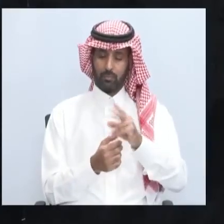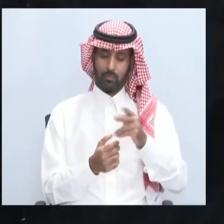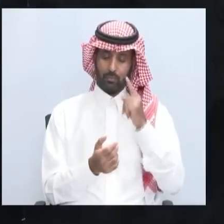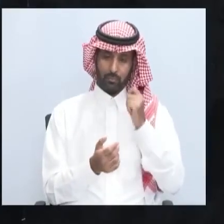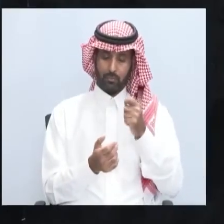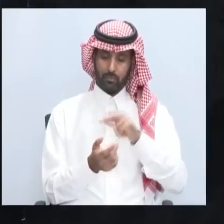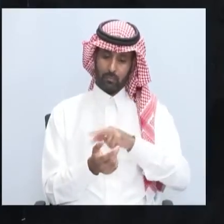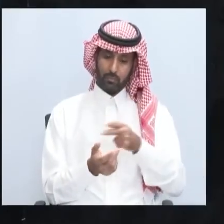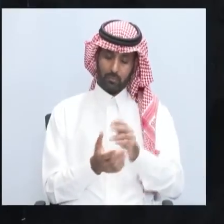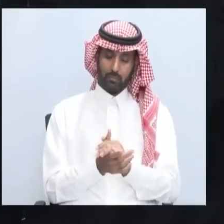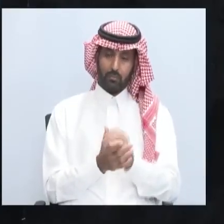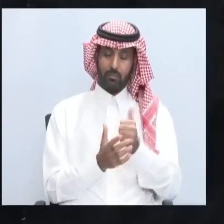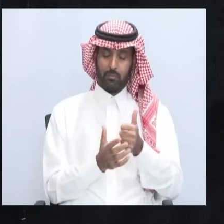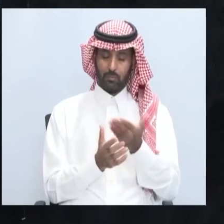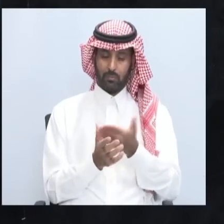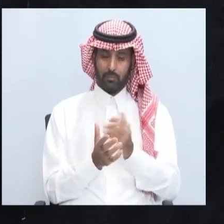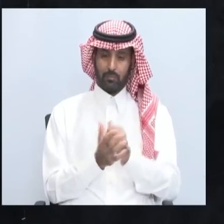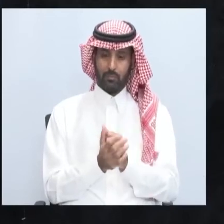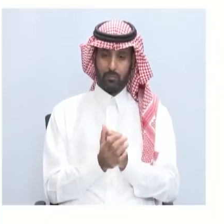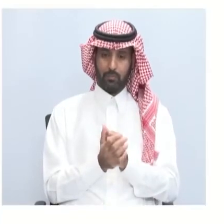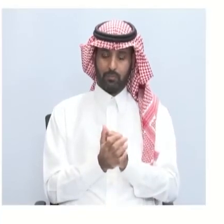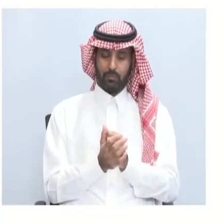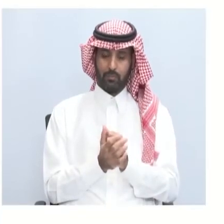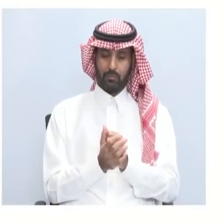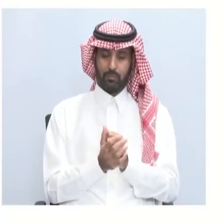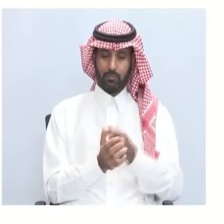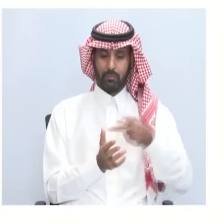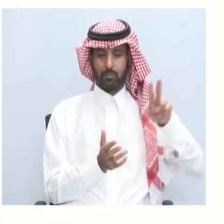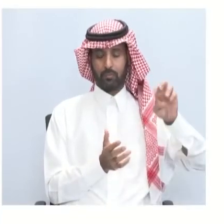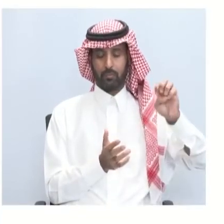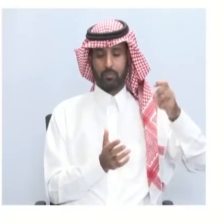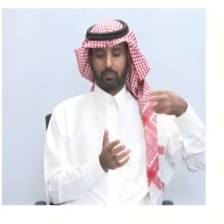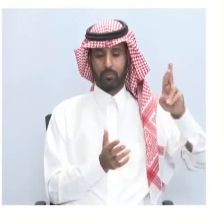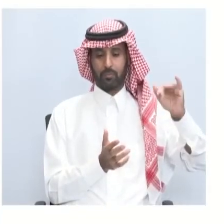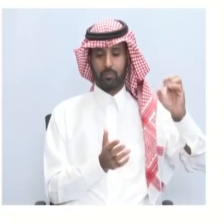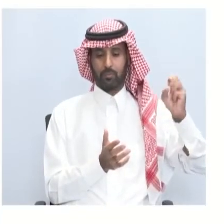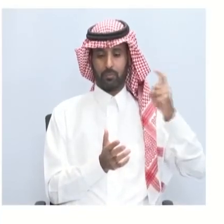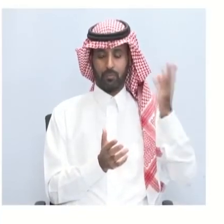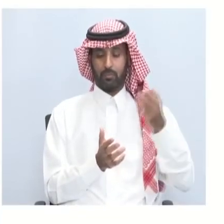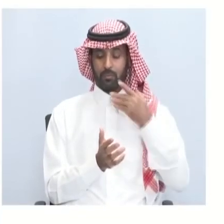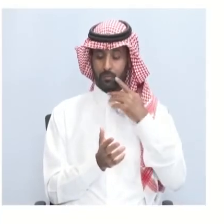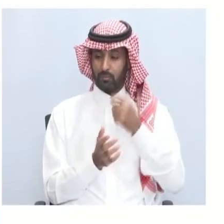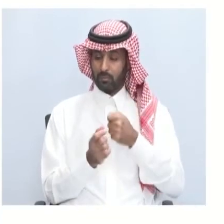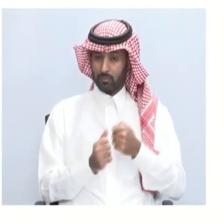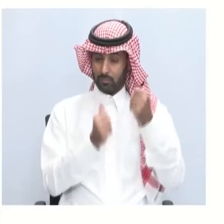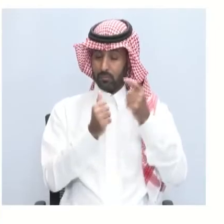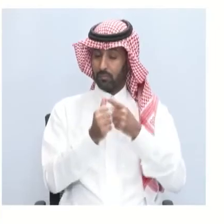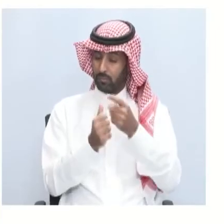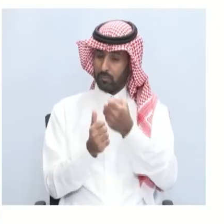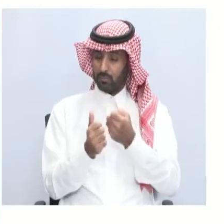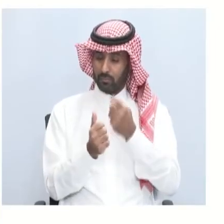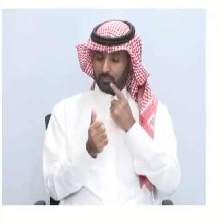original. Yes, excellent. It's the word version. The winner gets a cash prize. When